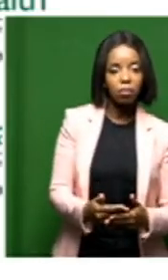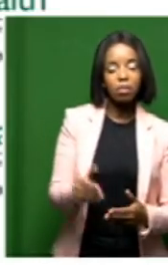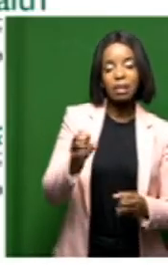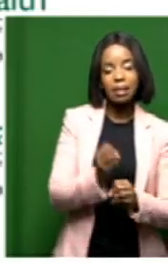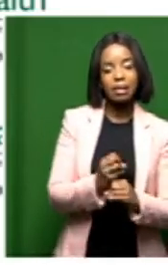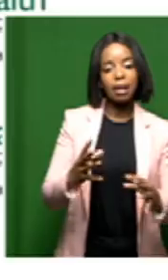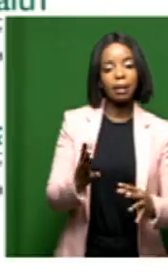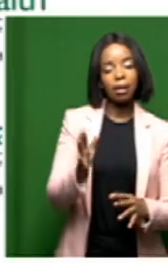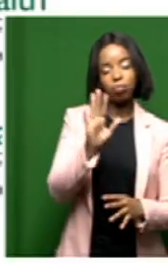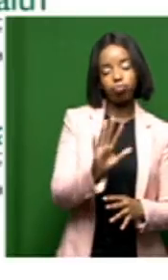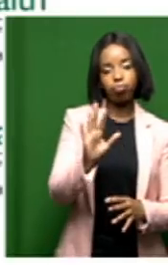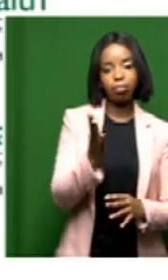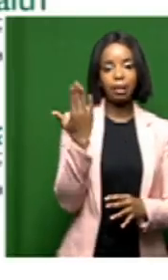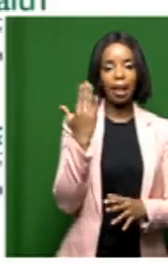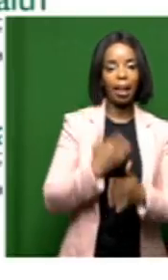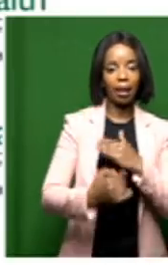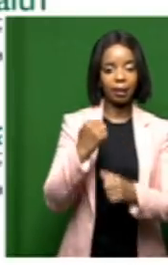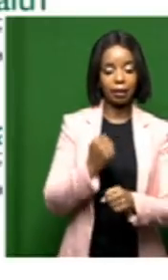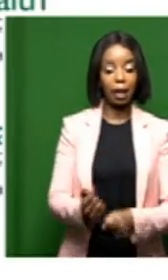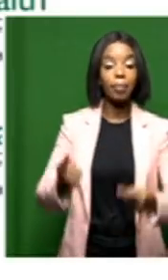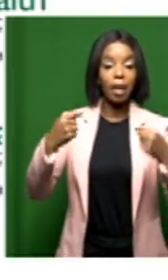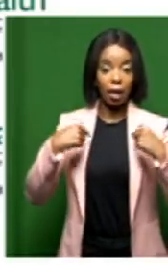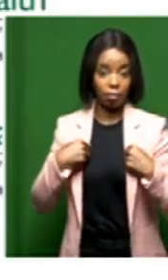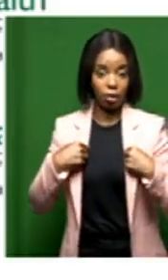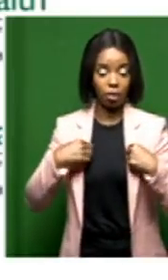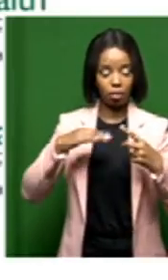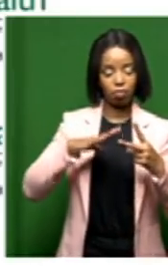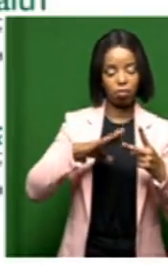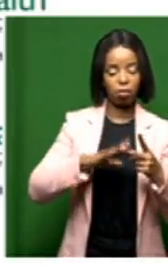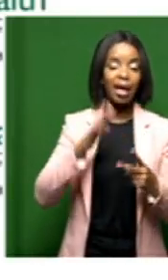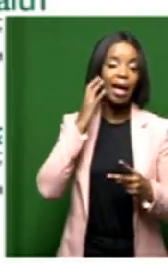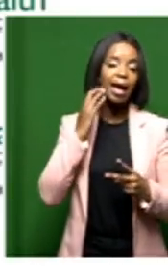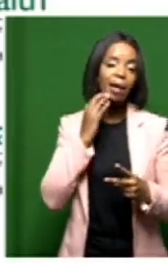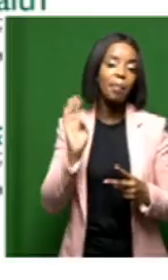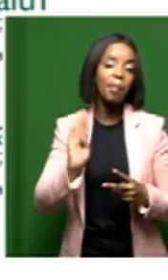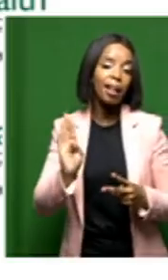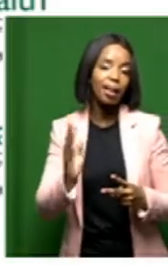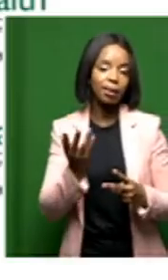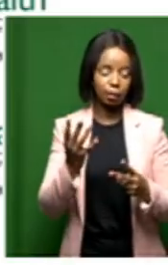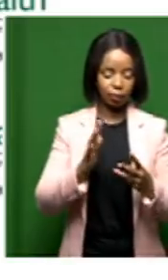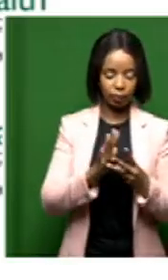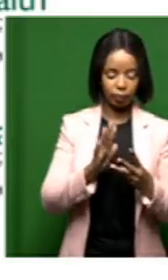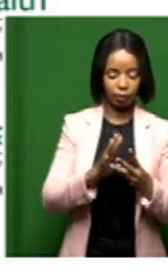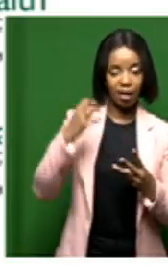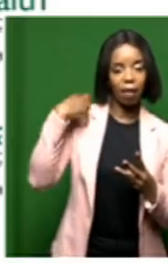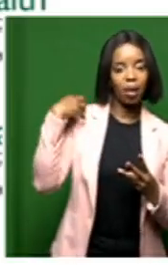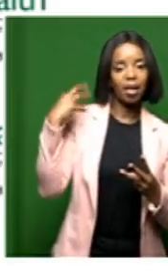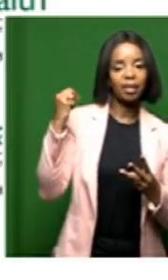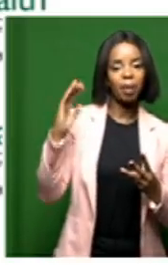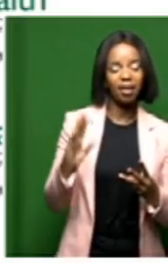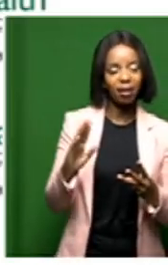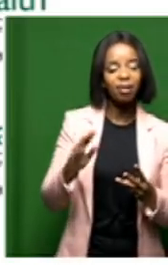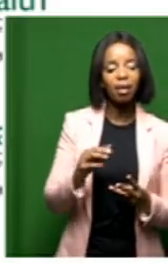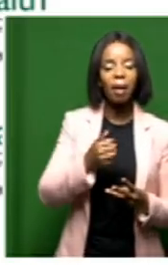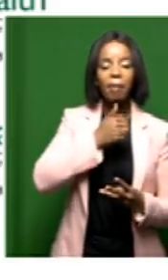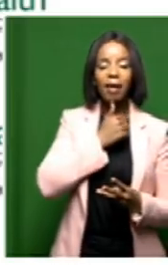Last year, myself and Dr. Blayton Zimande and Minister Ibrahim Patel were invited